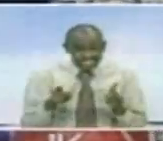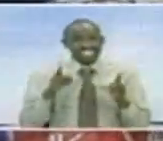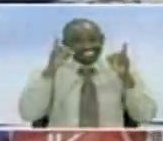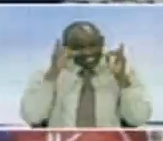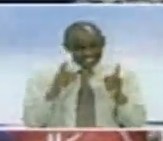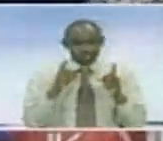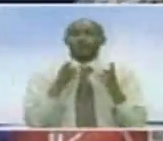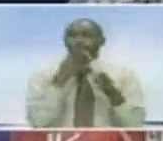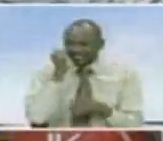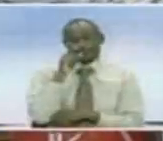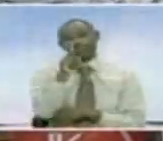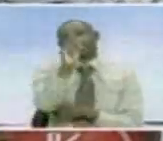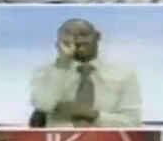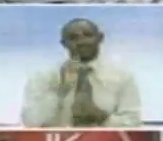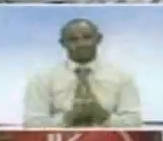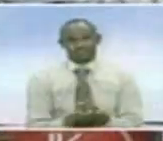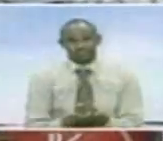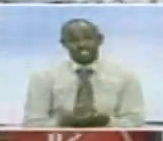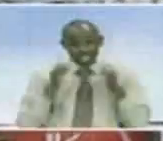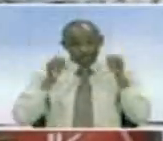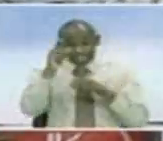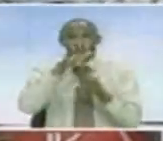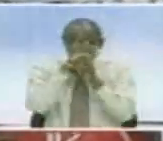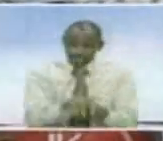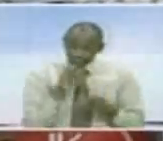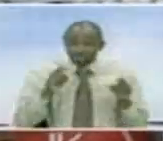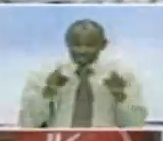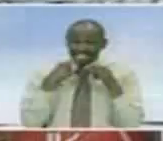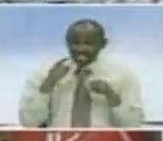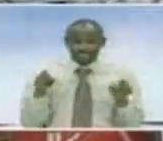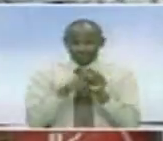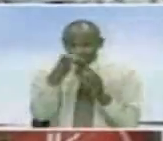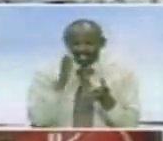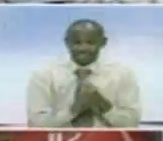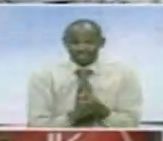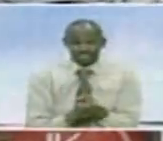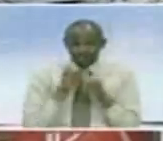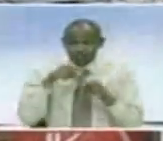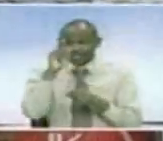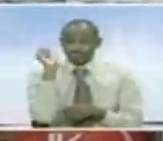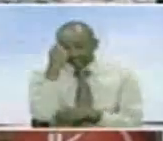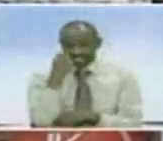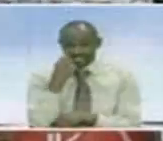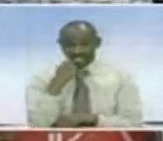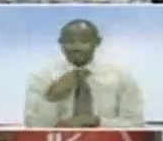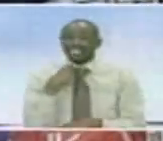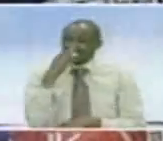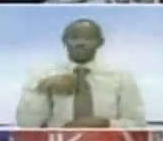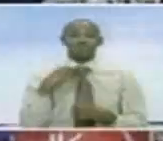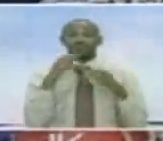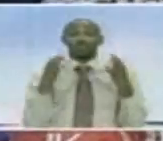that serves you best. If you were president, what would you tell people? The same thing? If you were president? I would tell them, yes, because people have